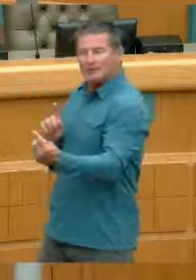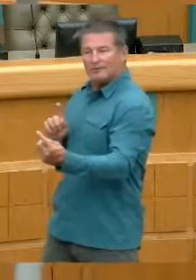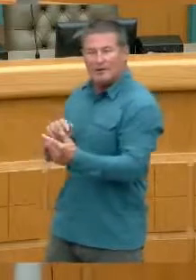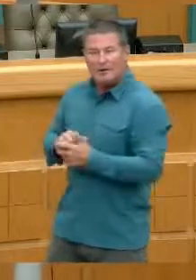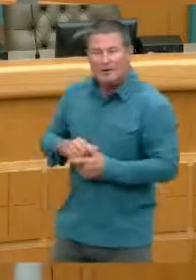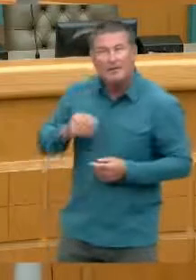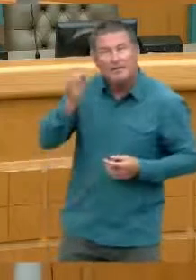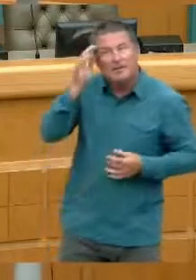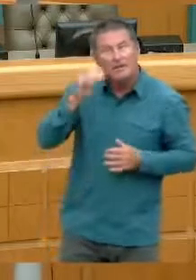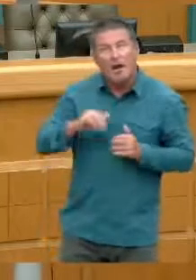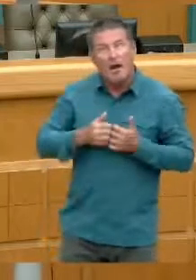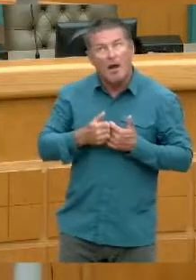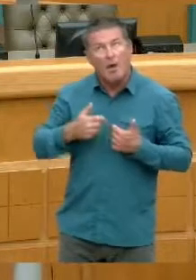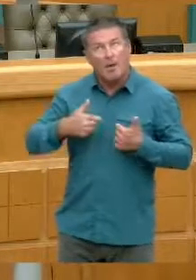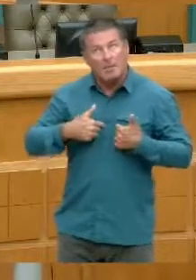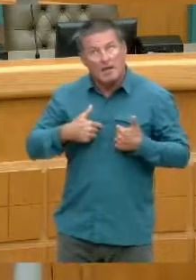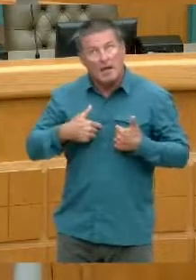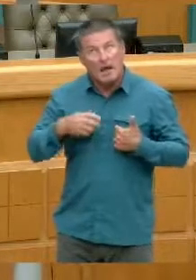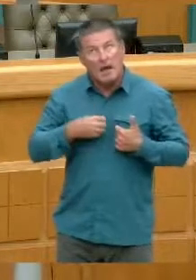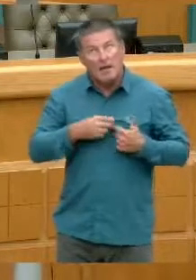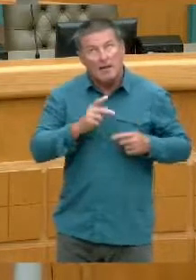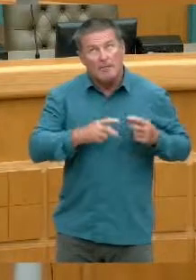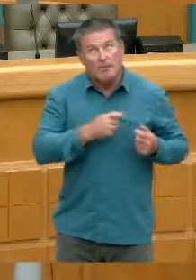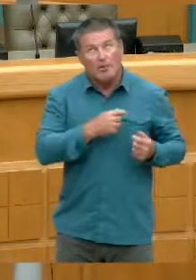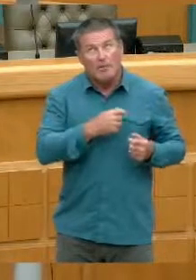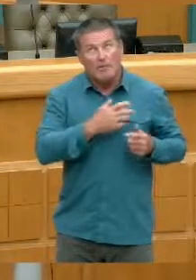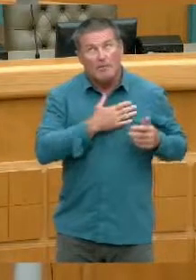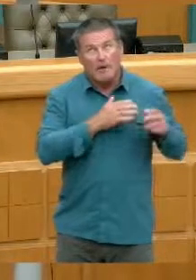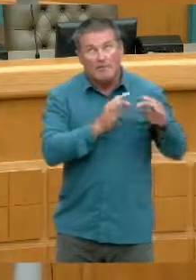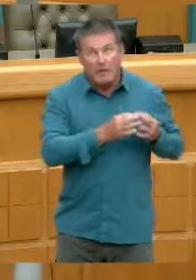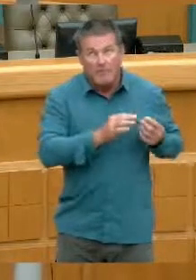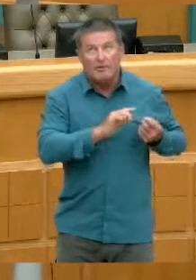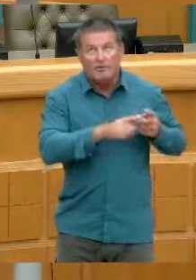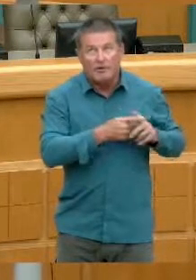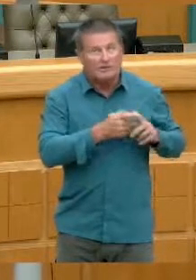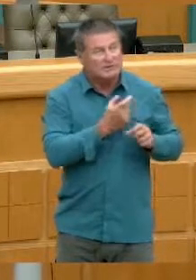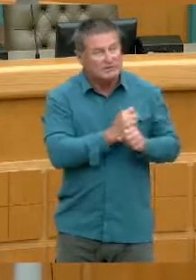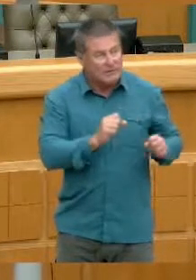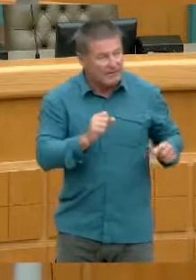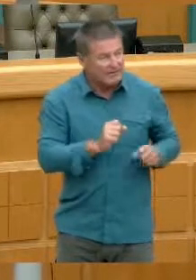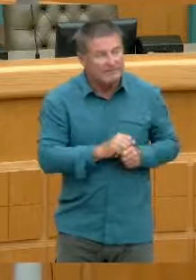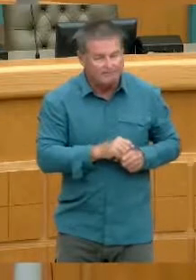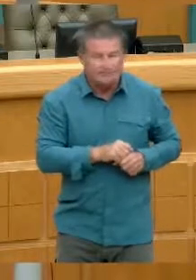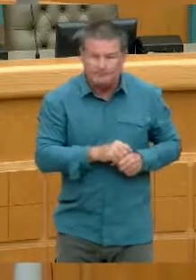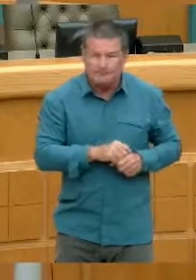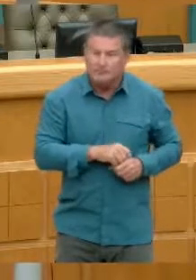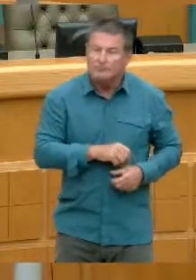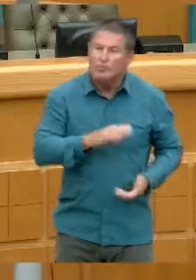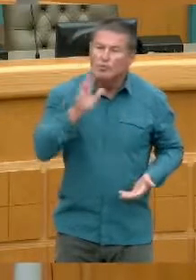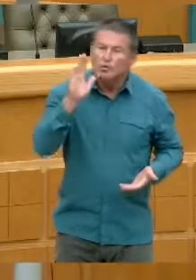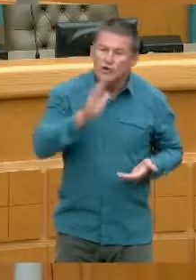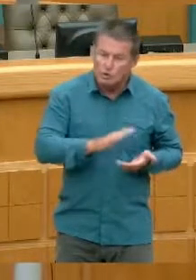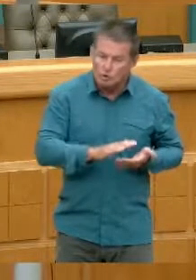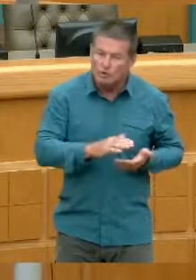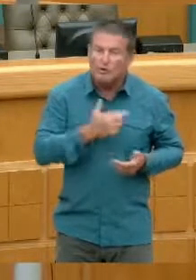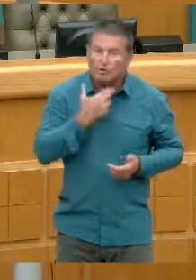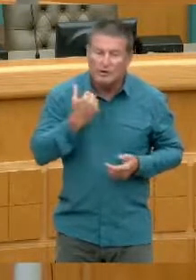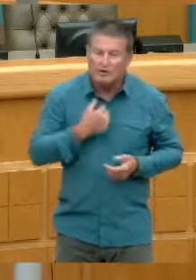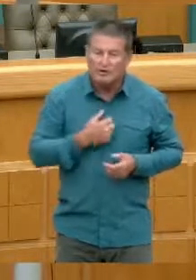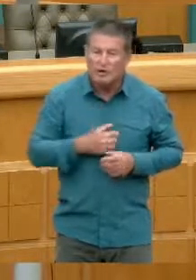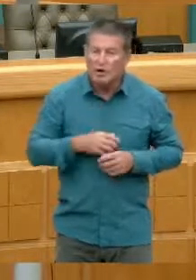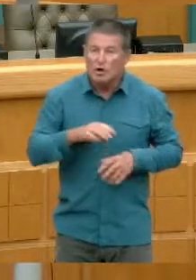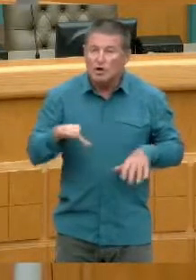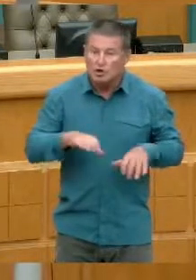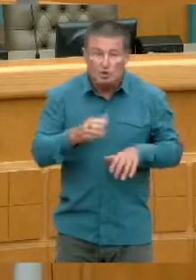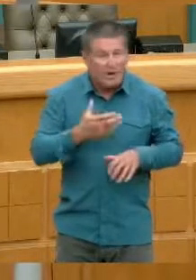yourself and your loved ones safe. When in public, access the harm reduction risk and practice all available methods to